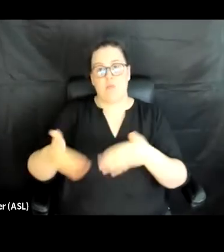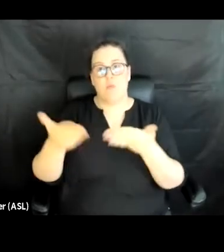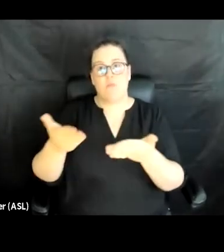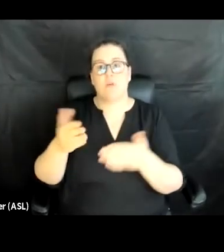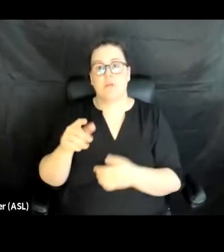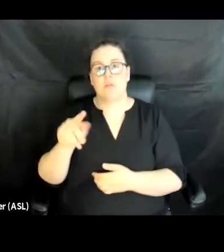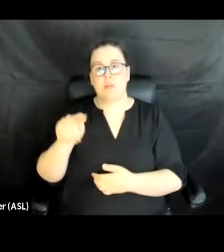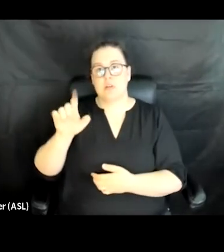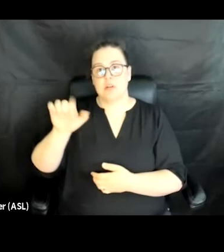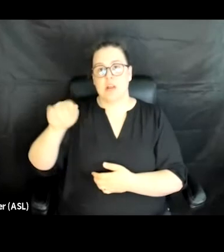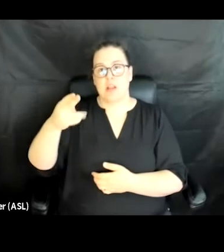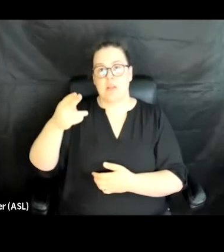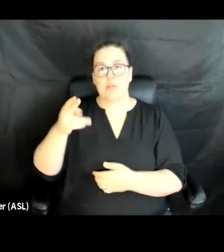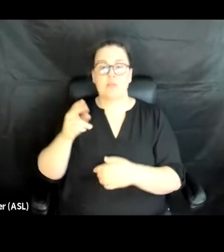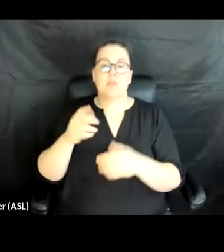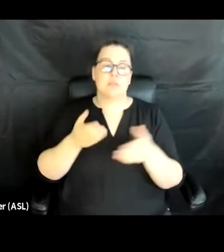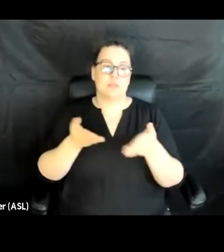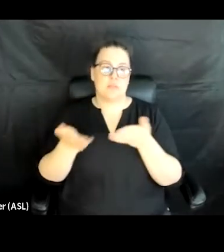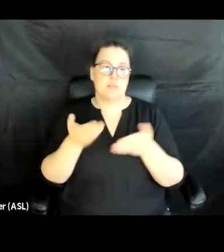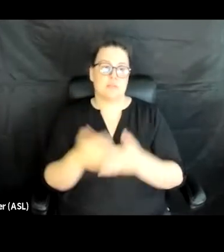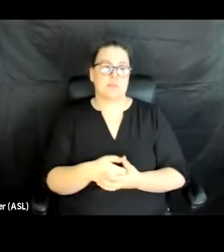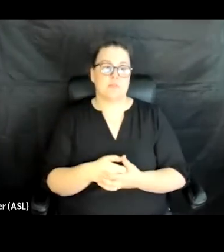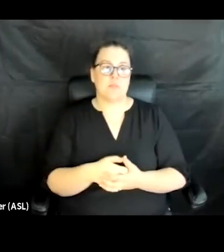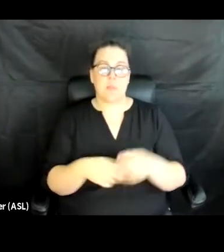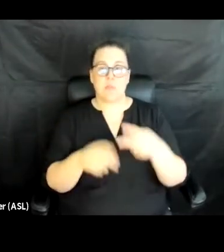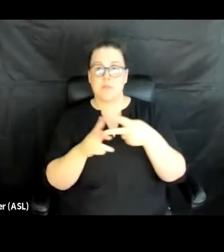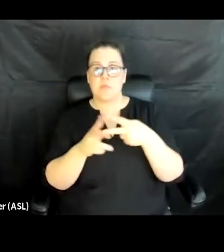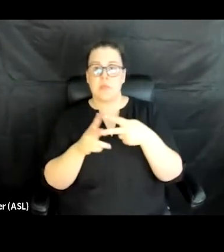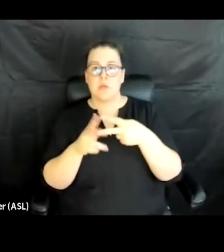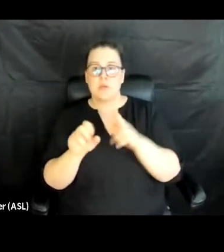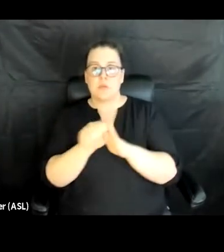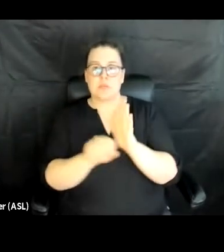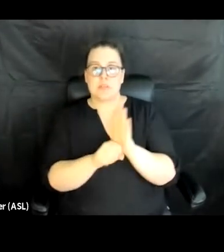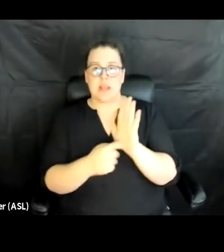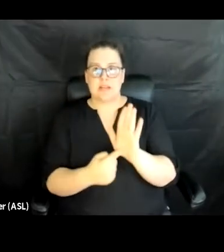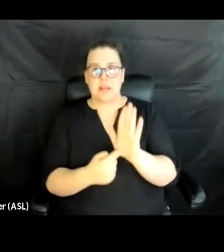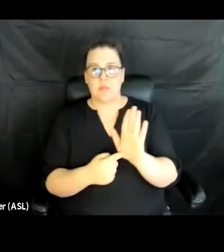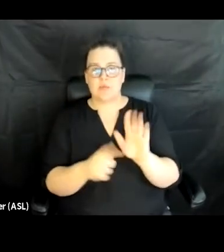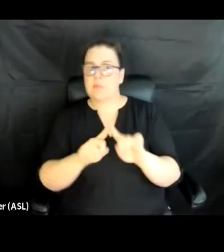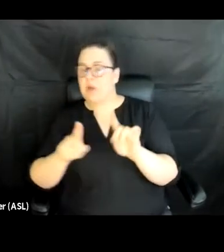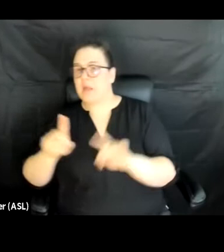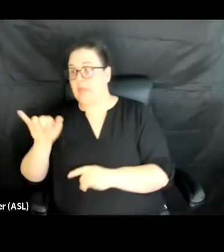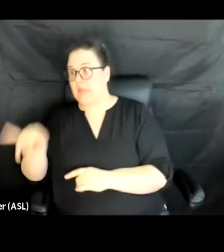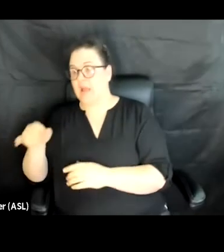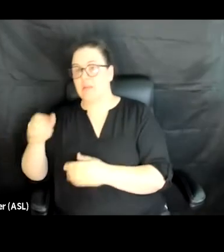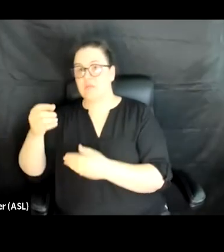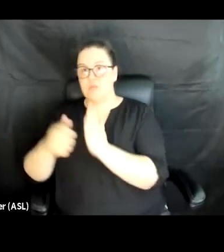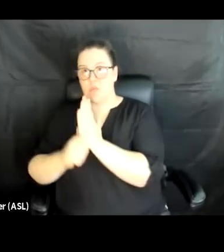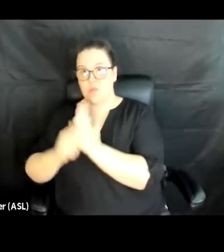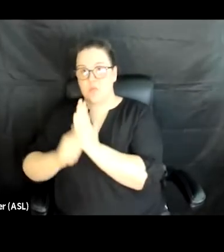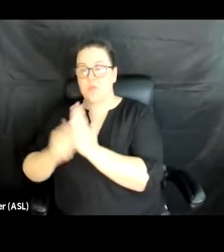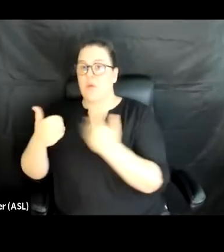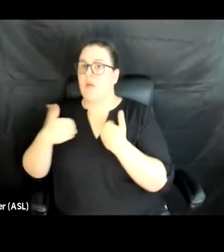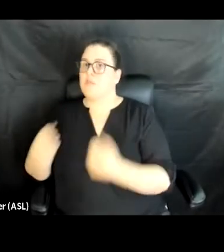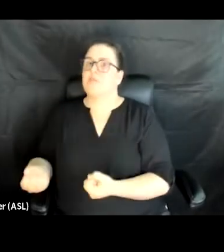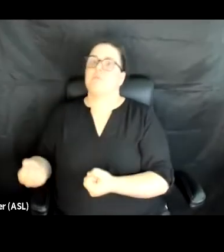slide. I will highlight two state examples, but again, the brief is full of additional examples as well as additional strategies